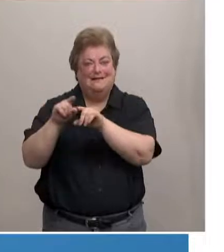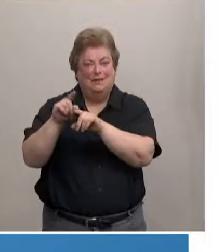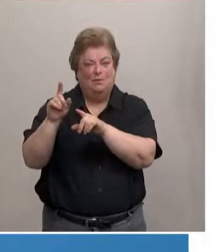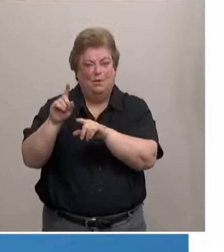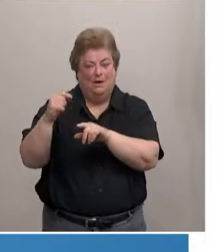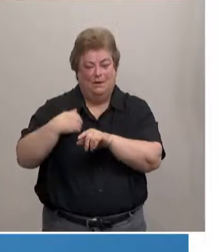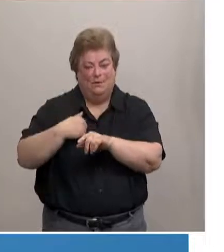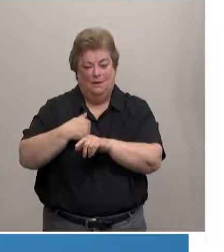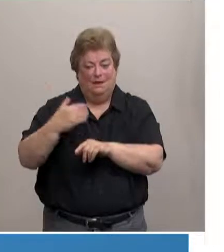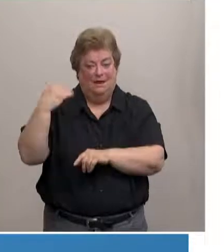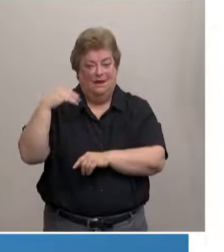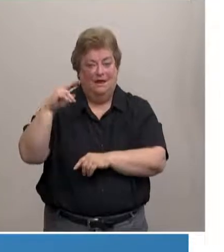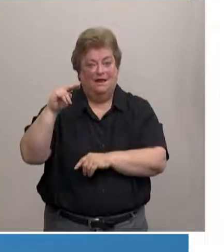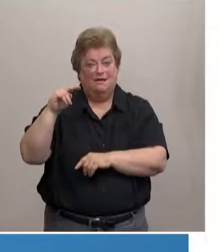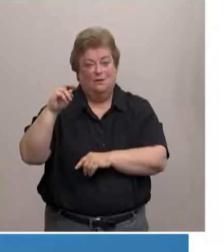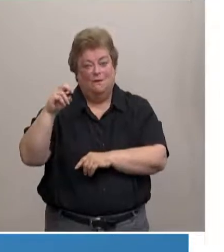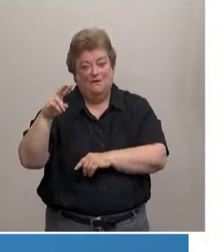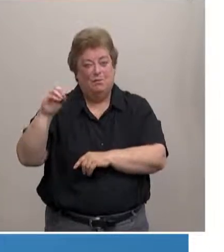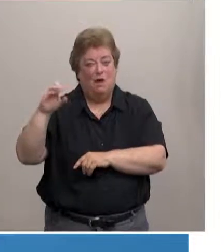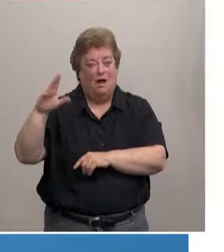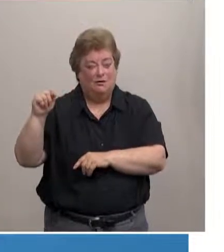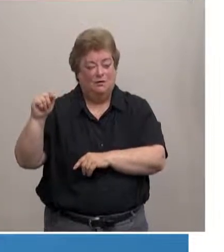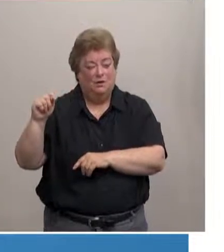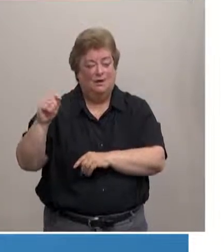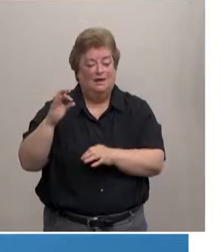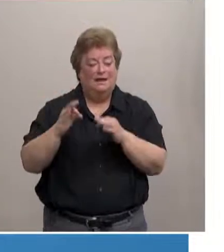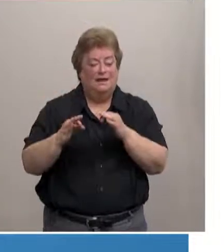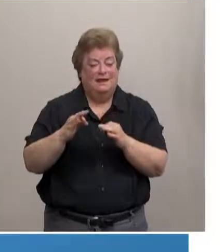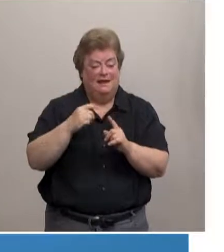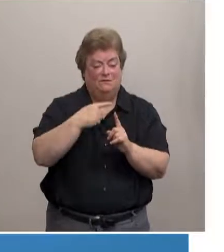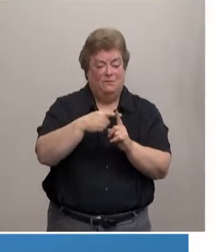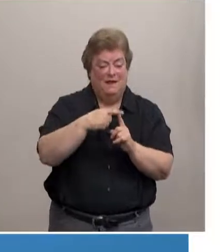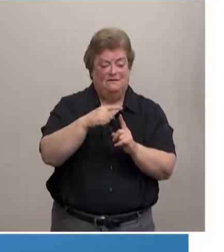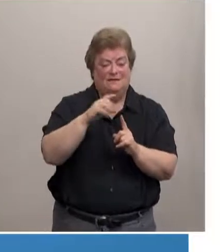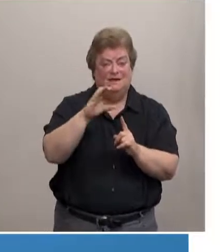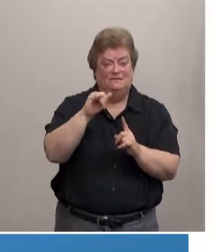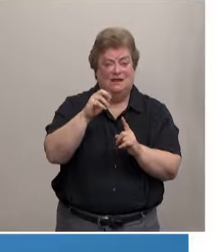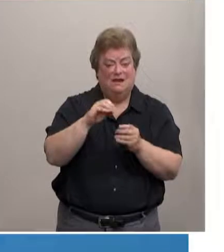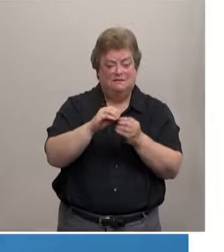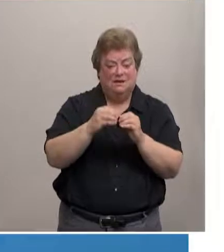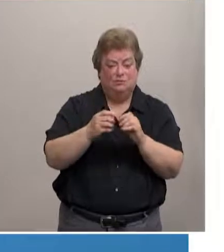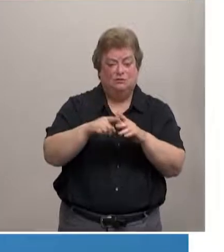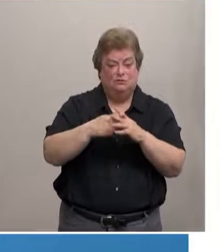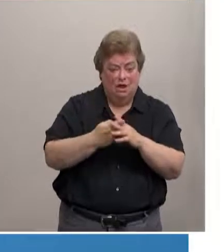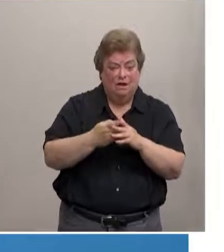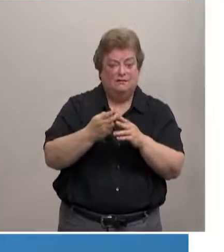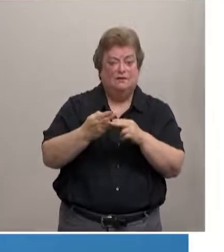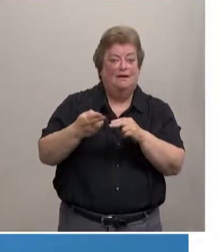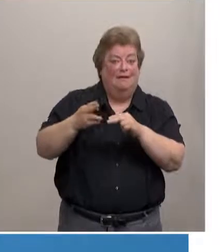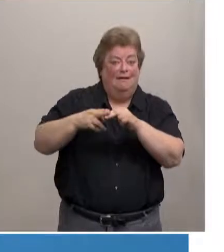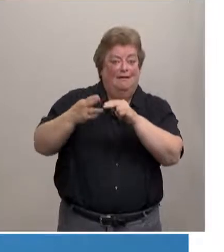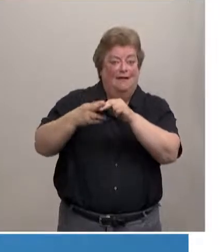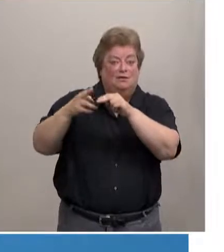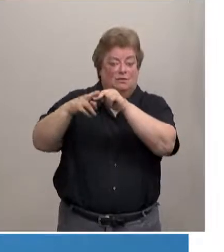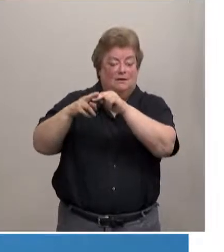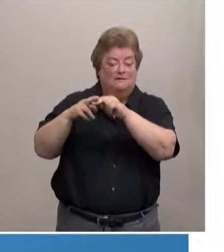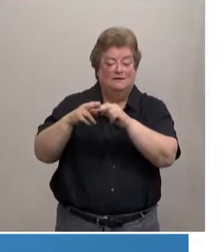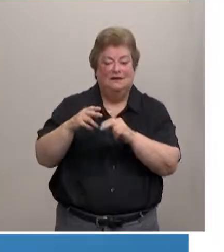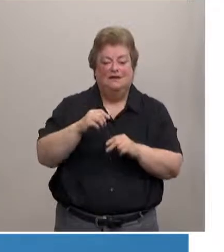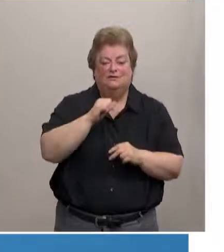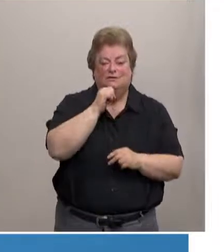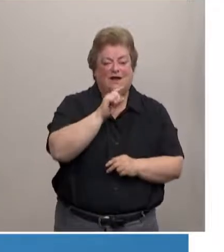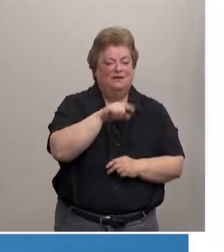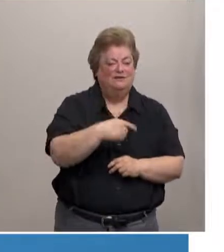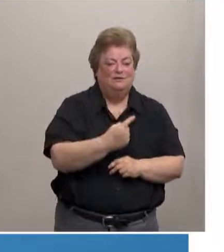last November, late October, and if our case numbers start increasing, those are all things, not just